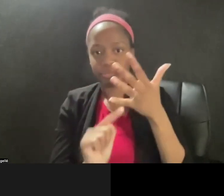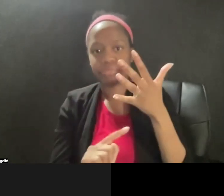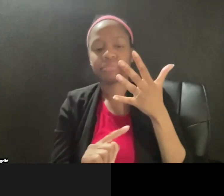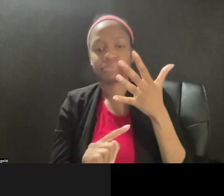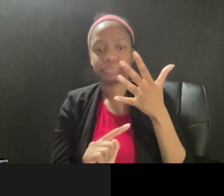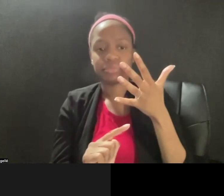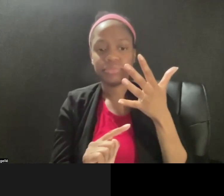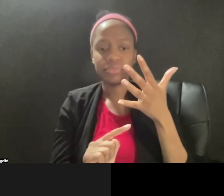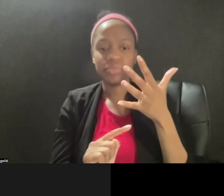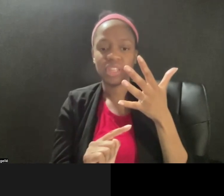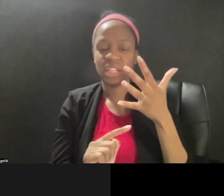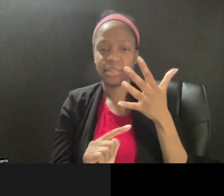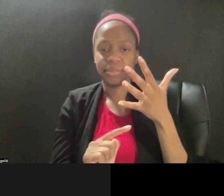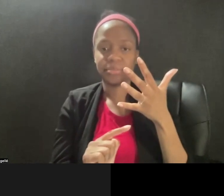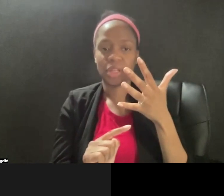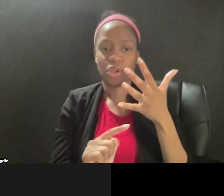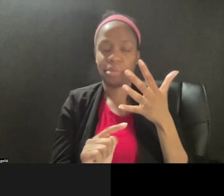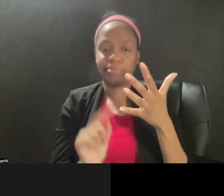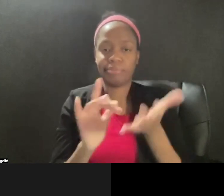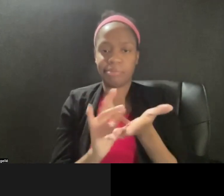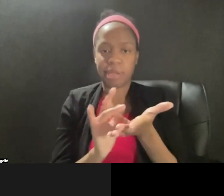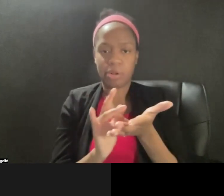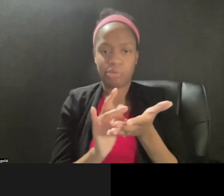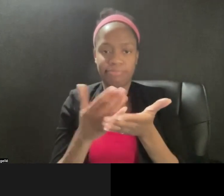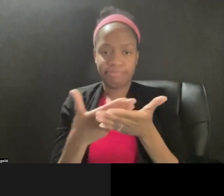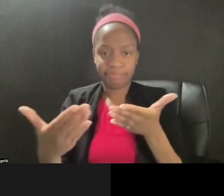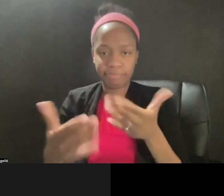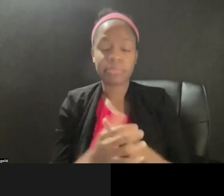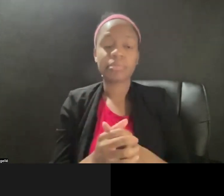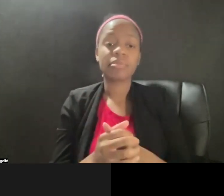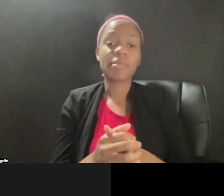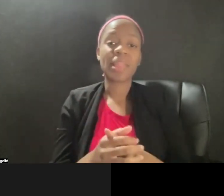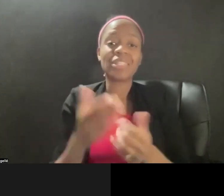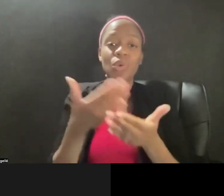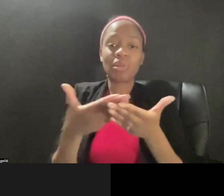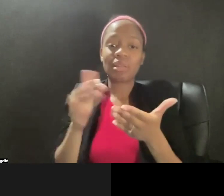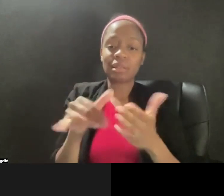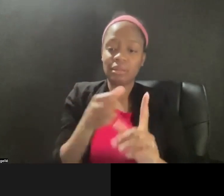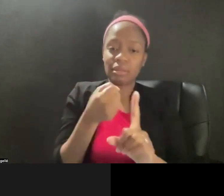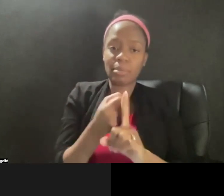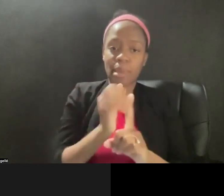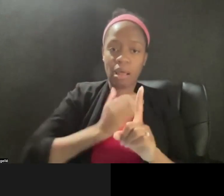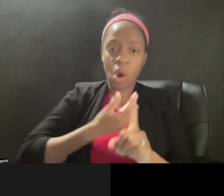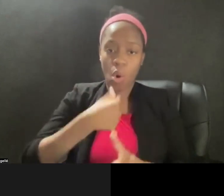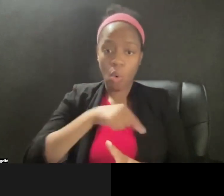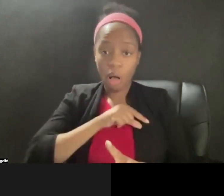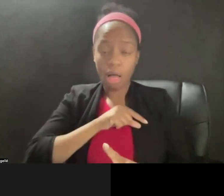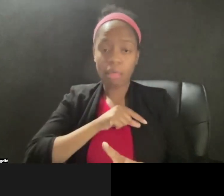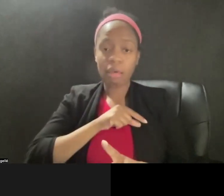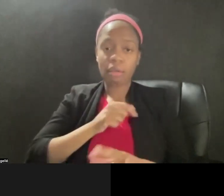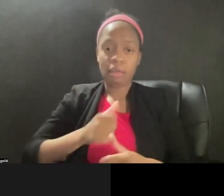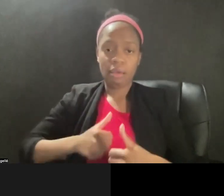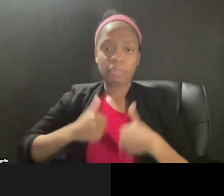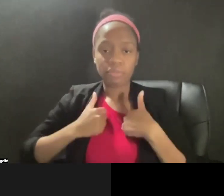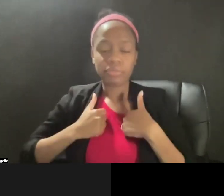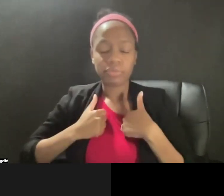frailty and many other conditions. Basically, things that impact our quality of life and are pretty much left out of a lot